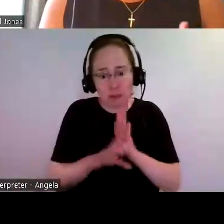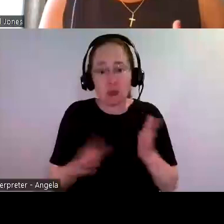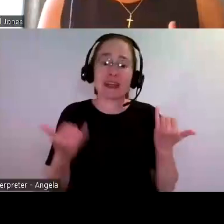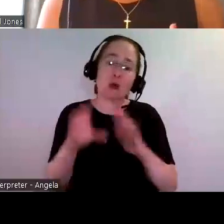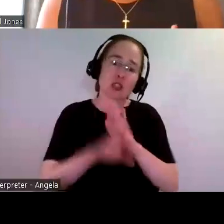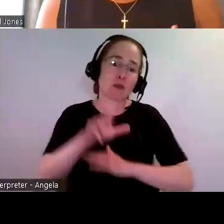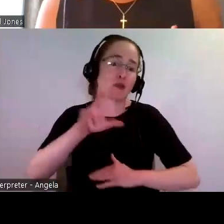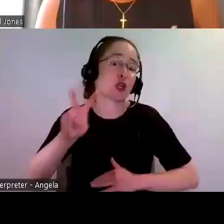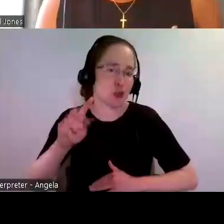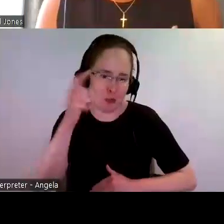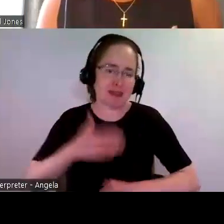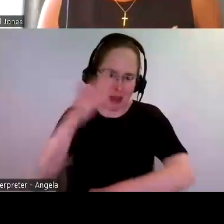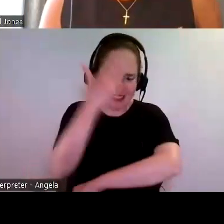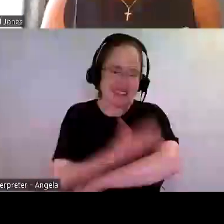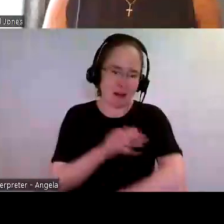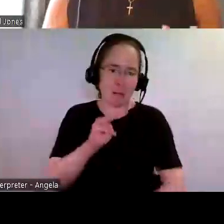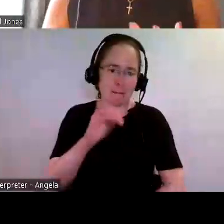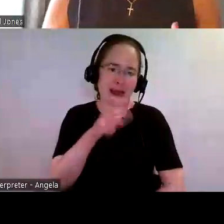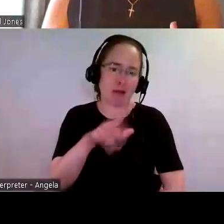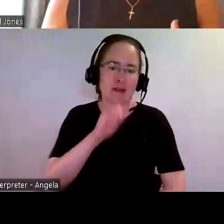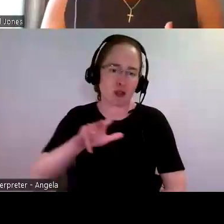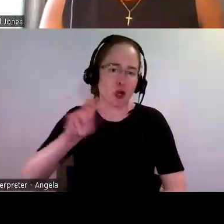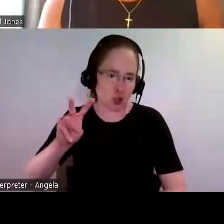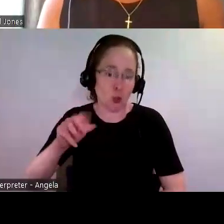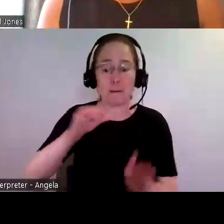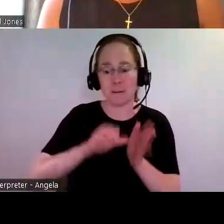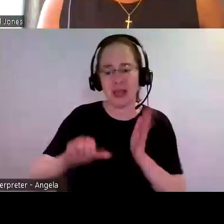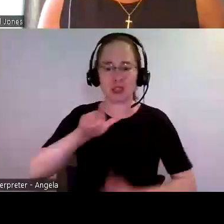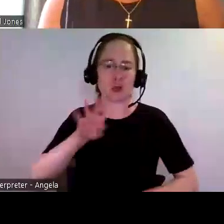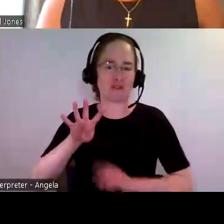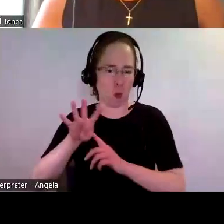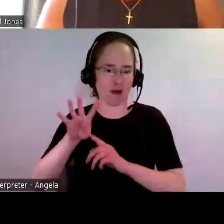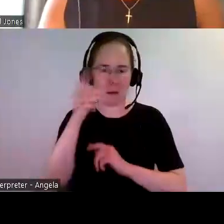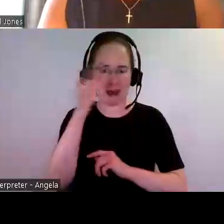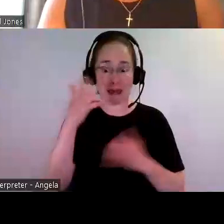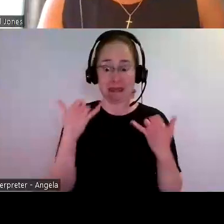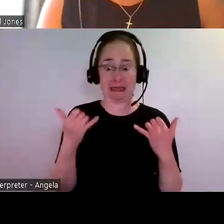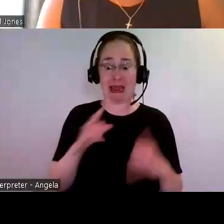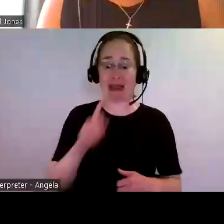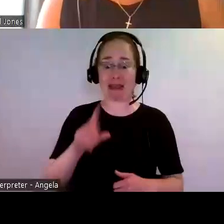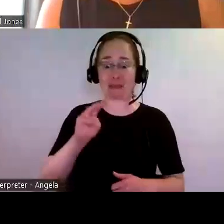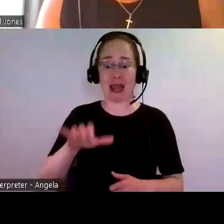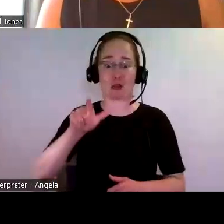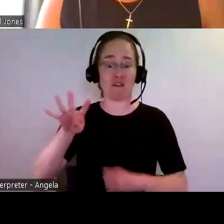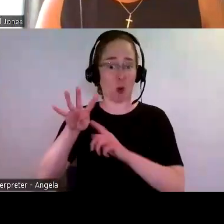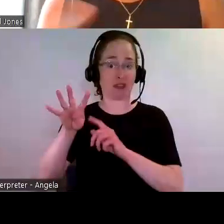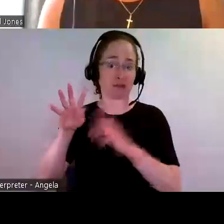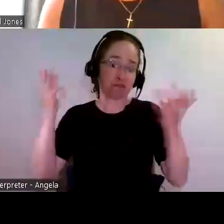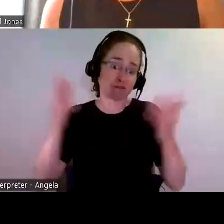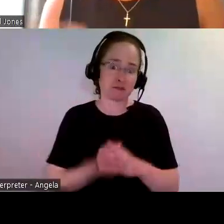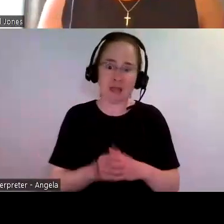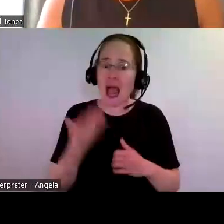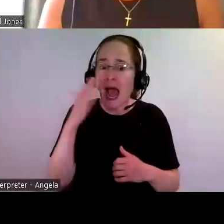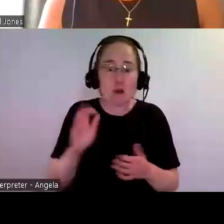32 because Michael's 32 years old. And I'm on page 24 because today is the 24th. I don't know